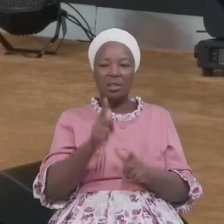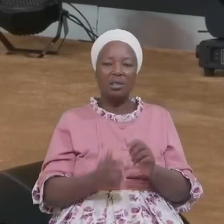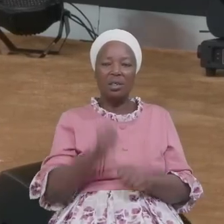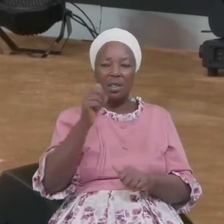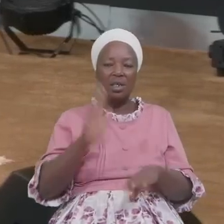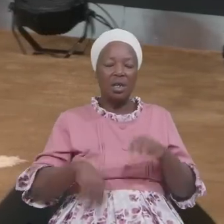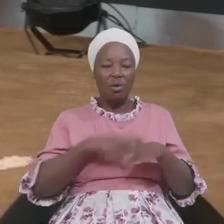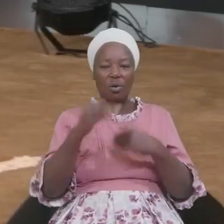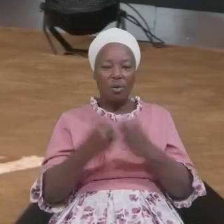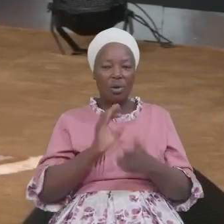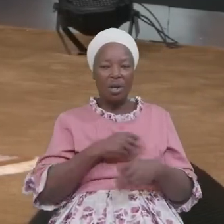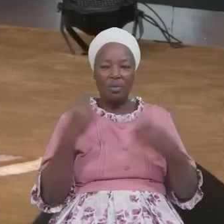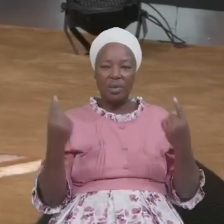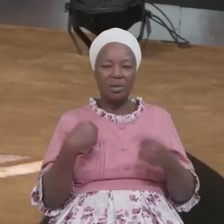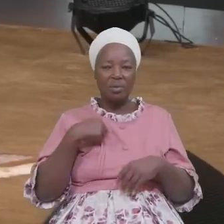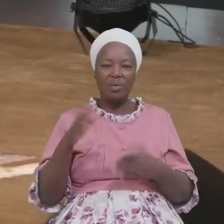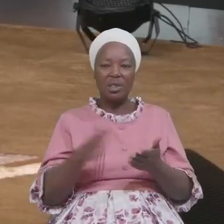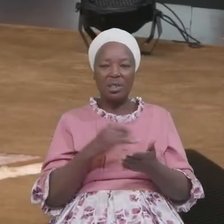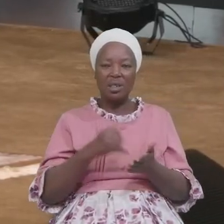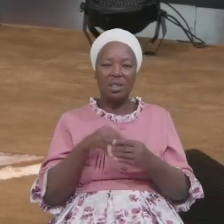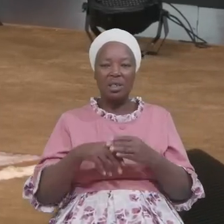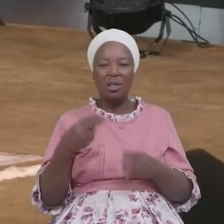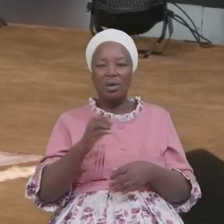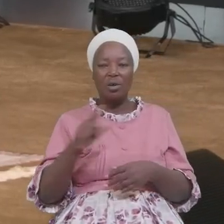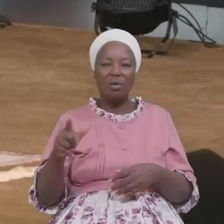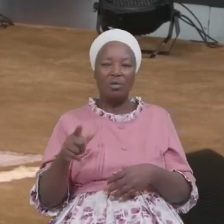sin. There was somebody in hall one. She was